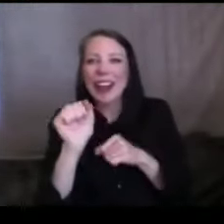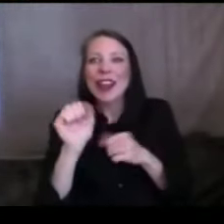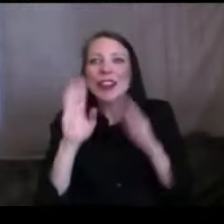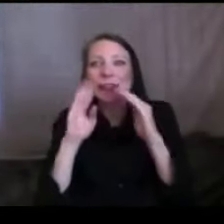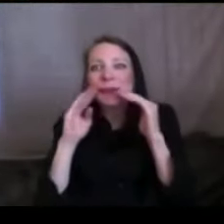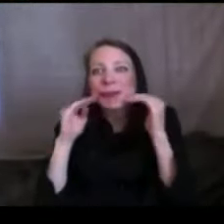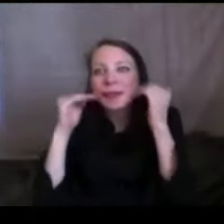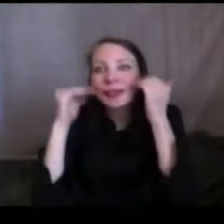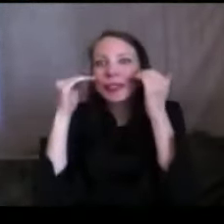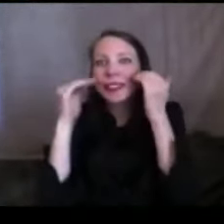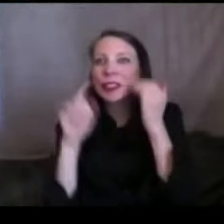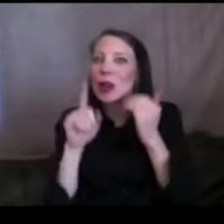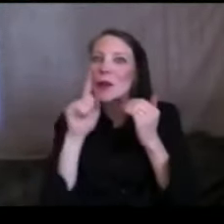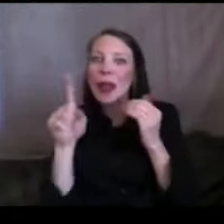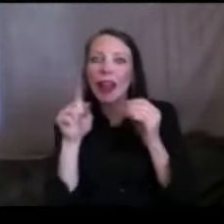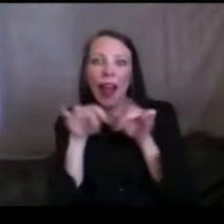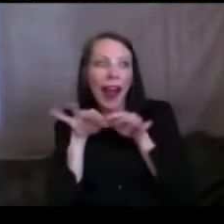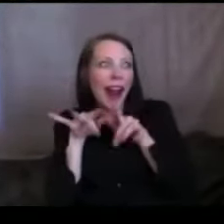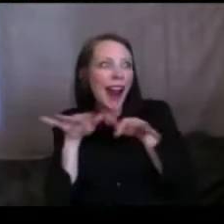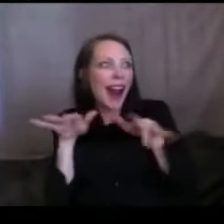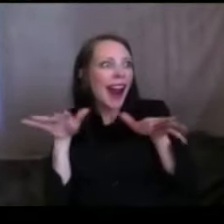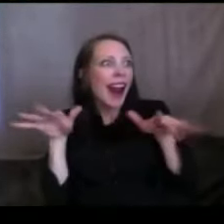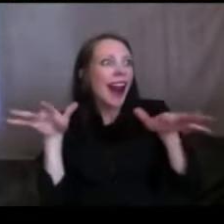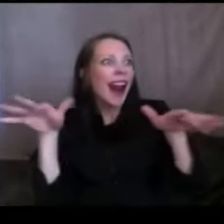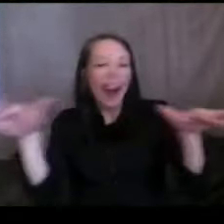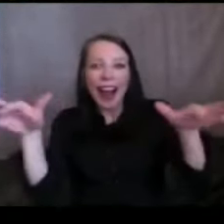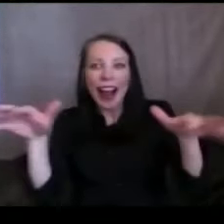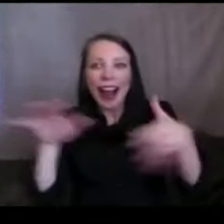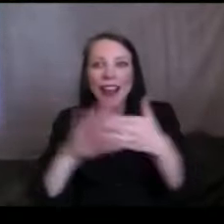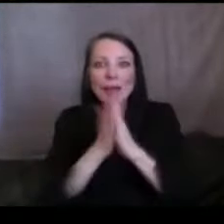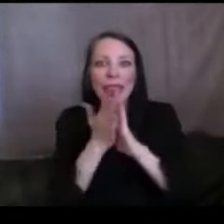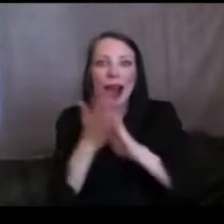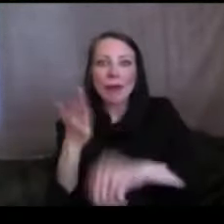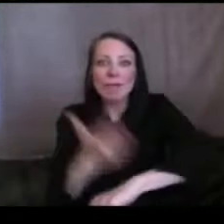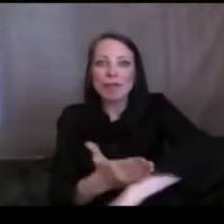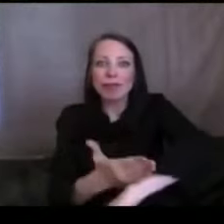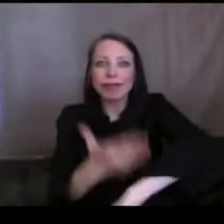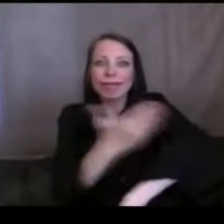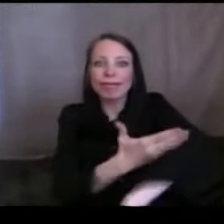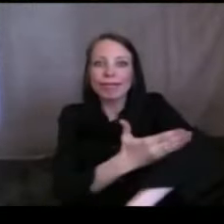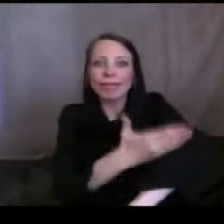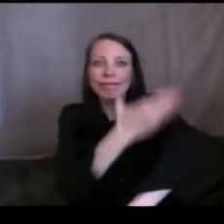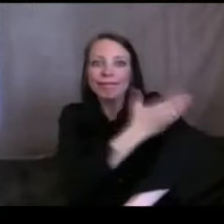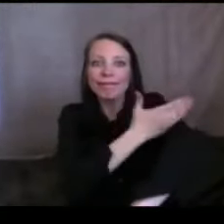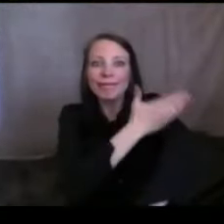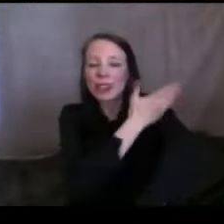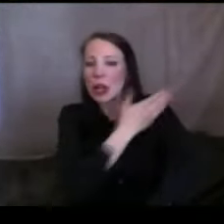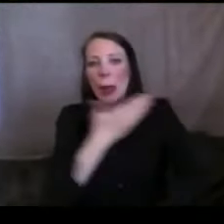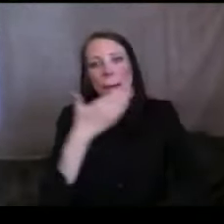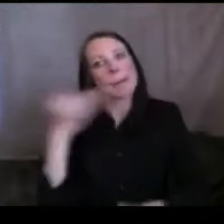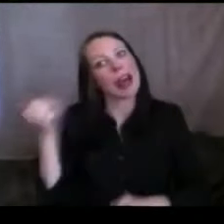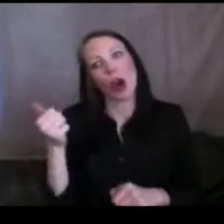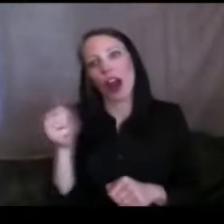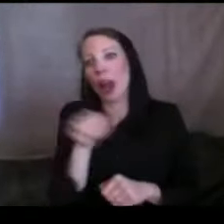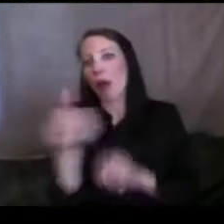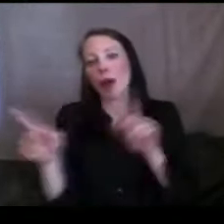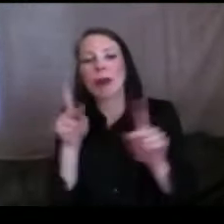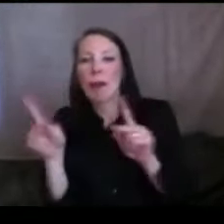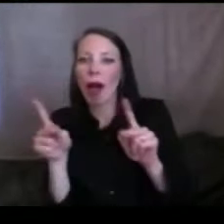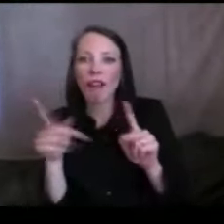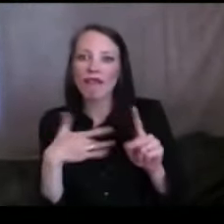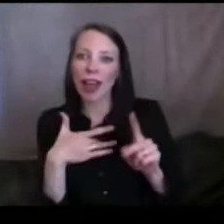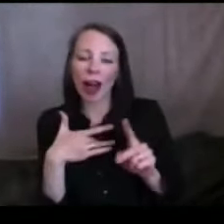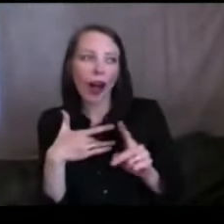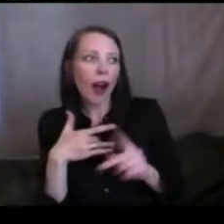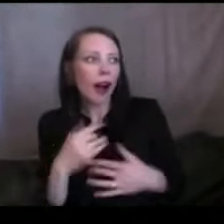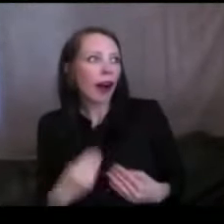them. And they just continue to get better every single minute that they're here, and they make everyone around them better. So, and you can